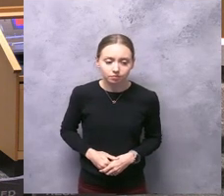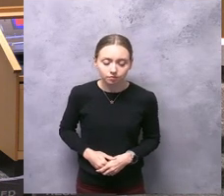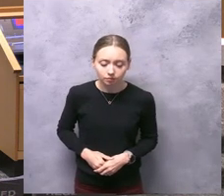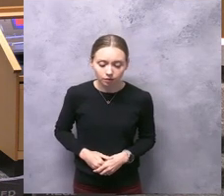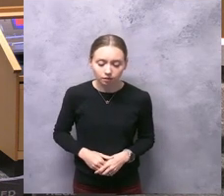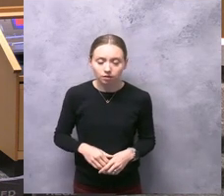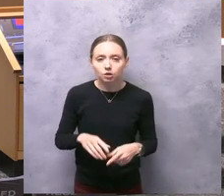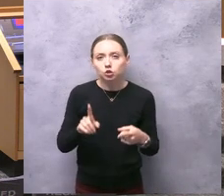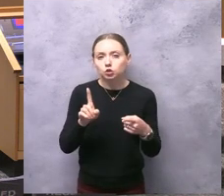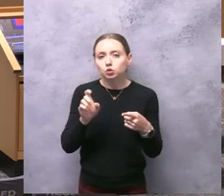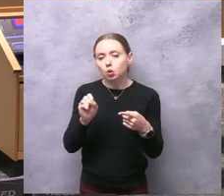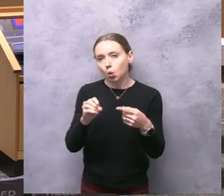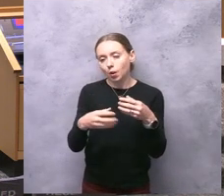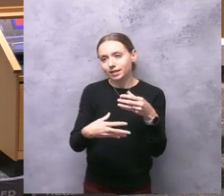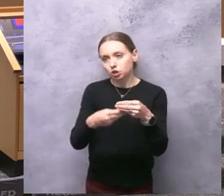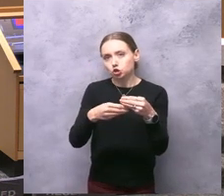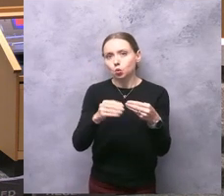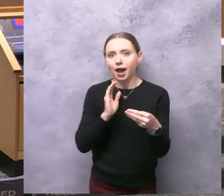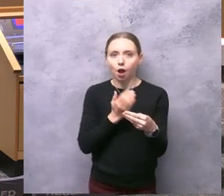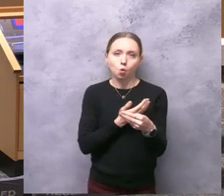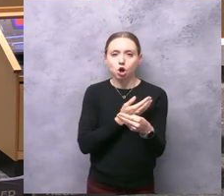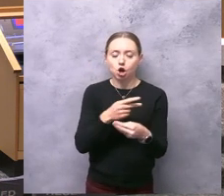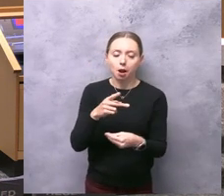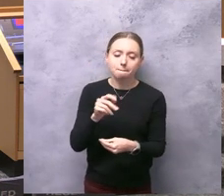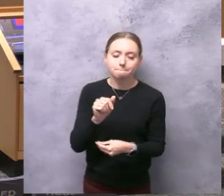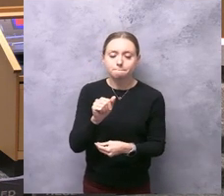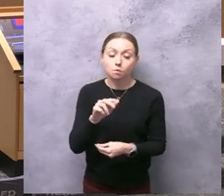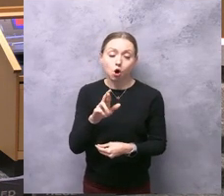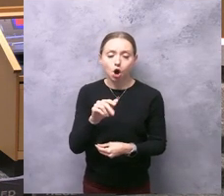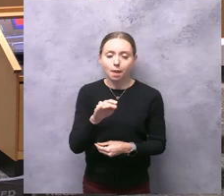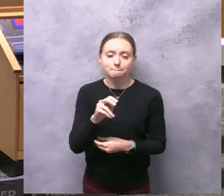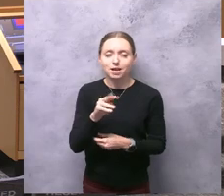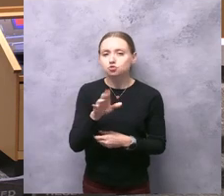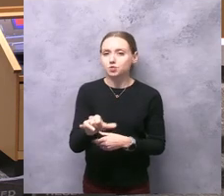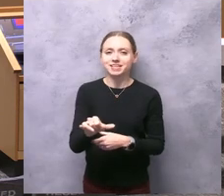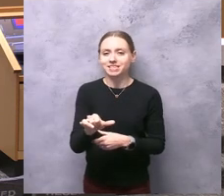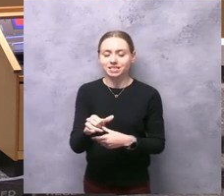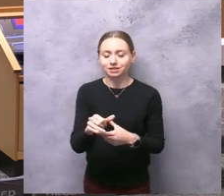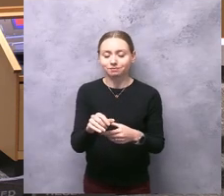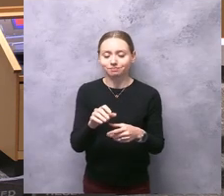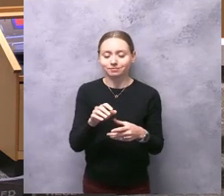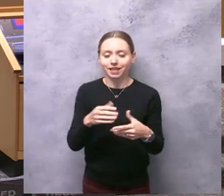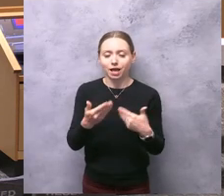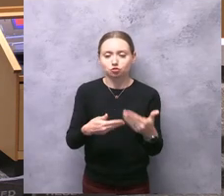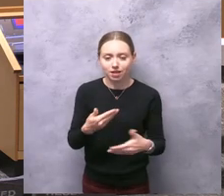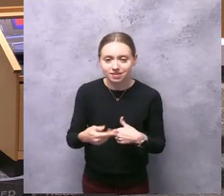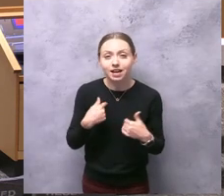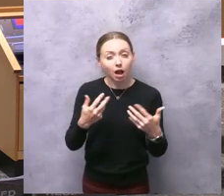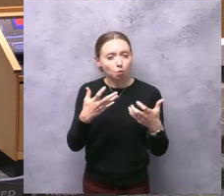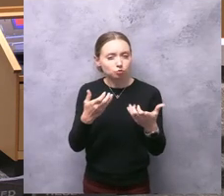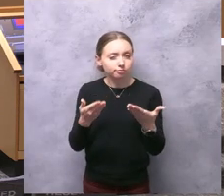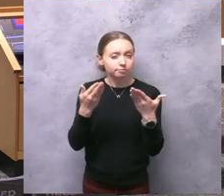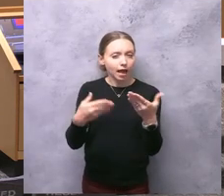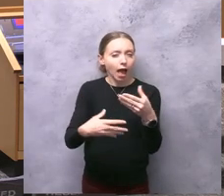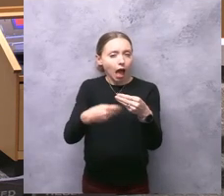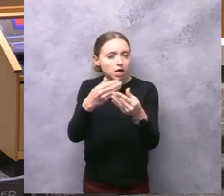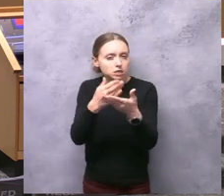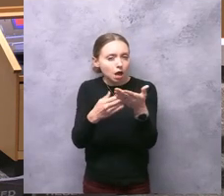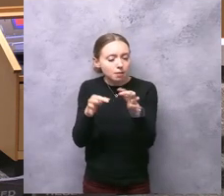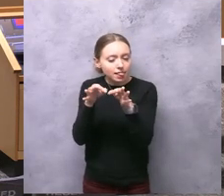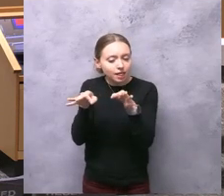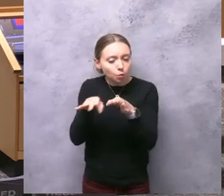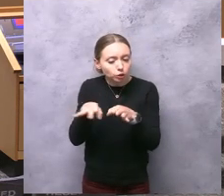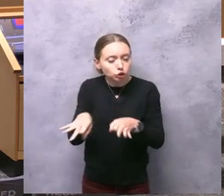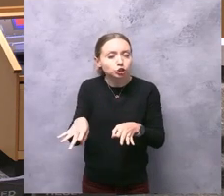So, in addition to our parliamentary exercise, I'd like to make a recommendation to add some language to the